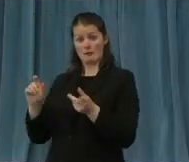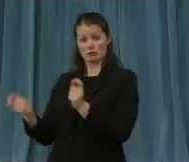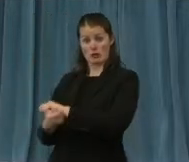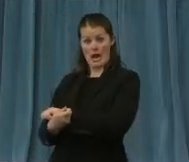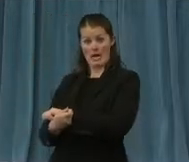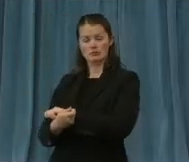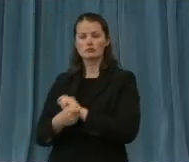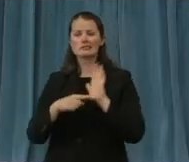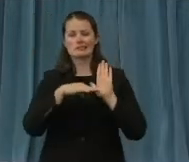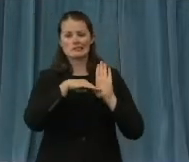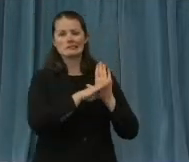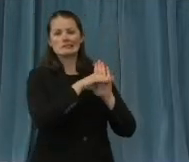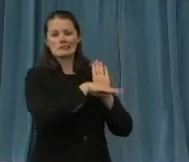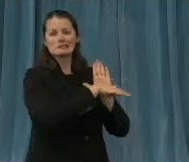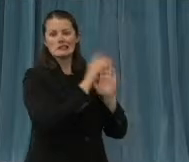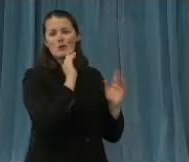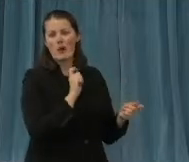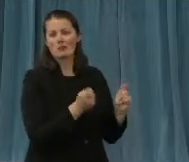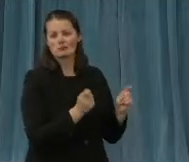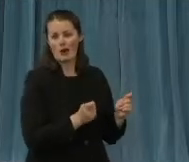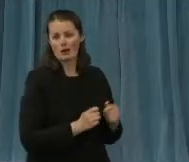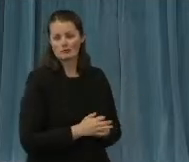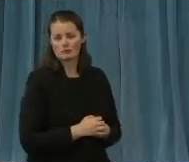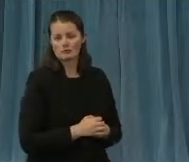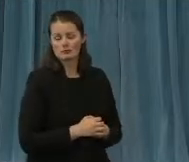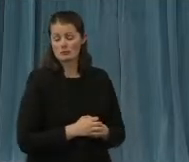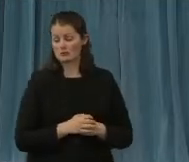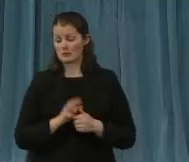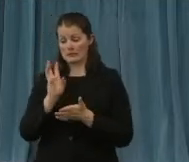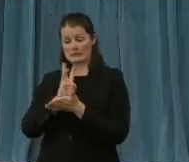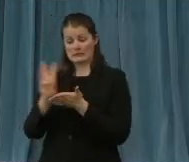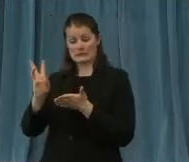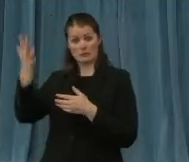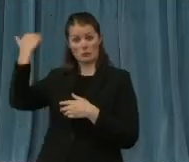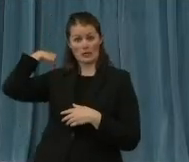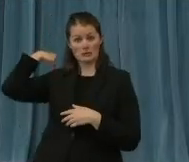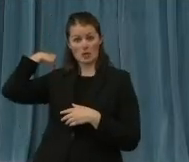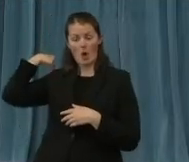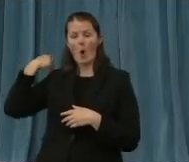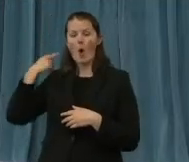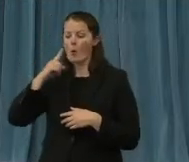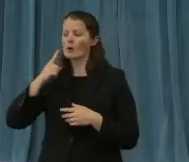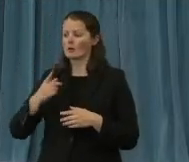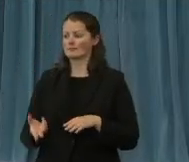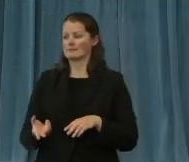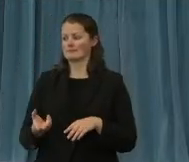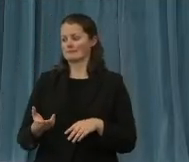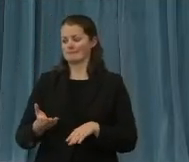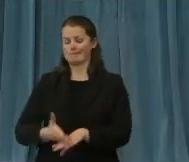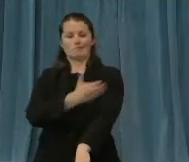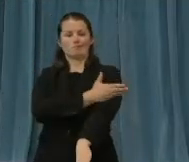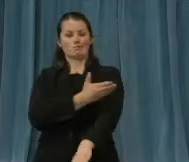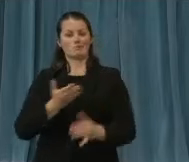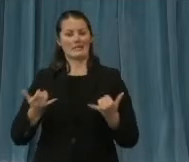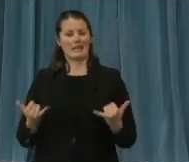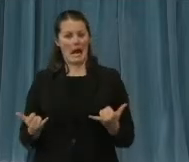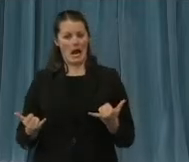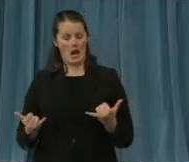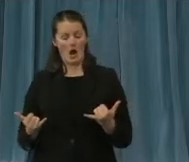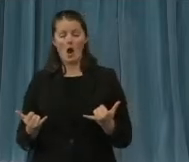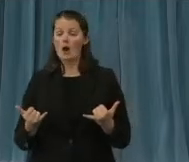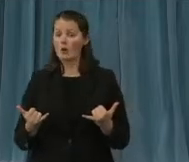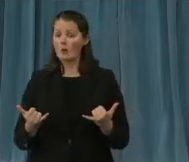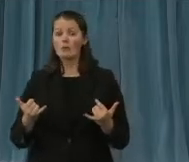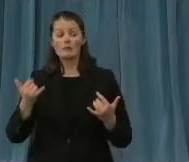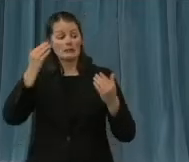behavior. We're in a better spot than we were 6 weeks ago, and we've gotten much more data to help us move forward as we work